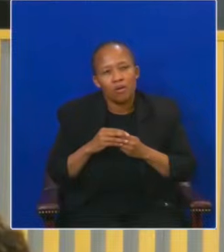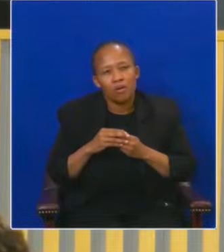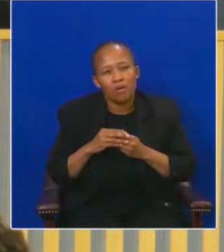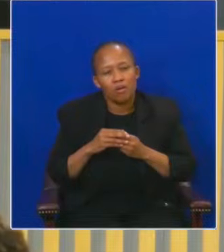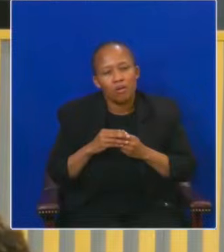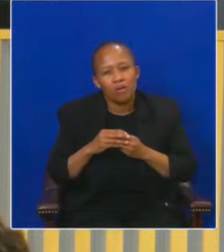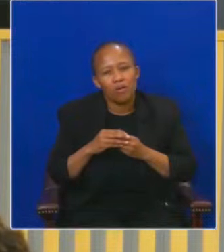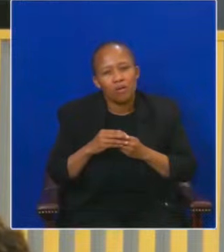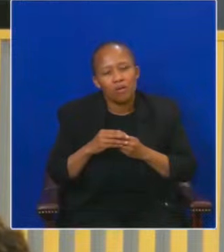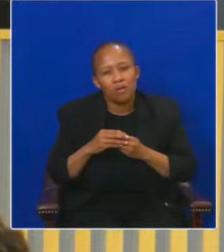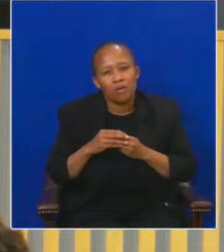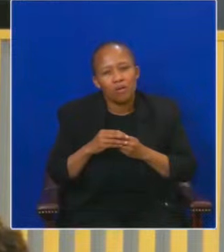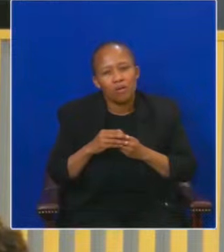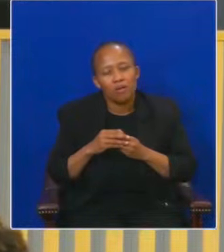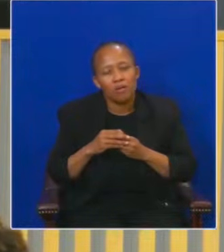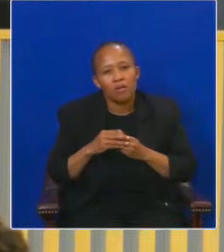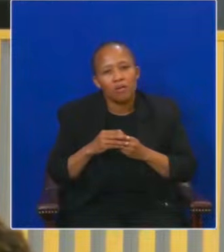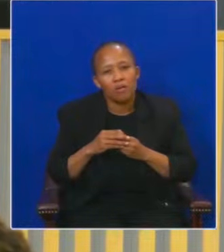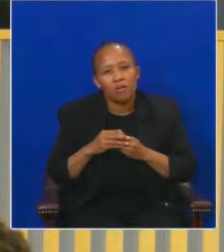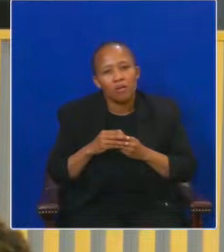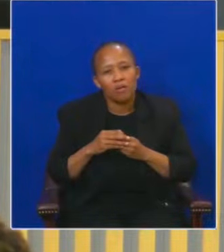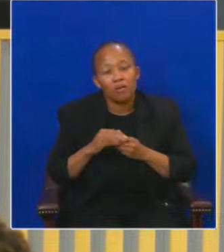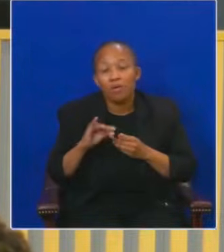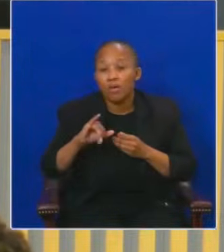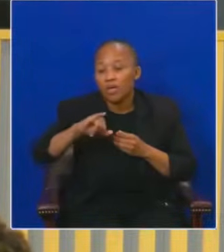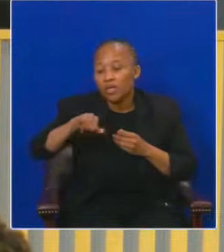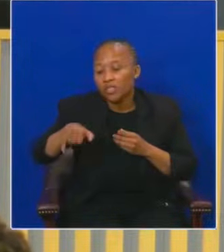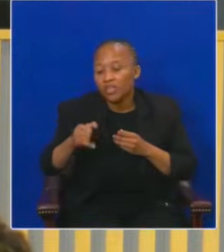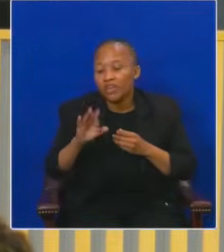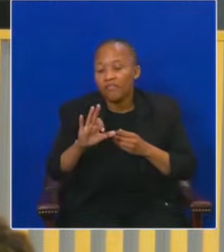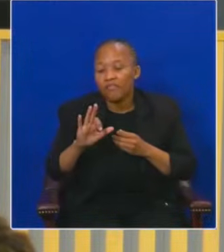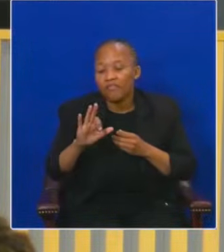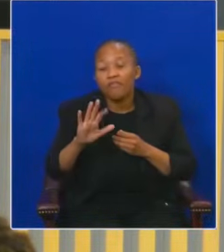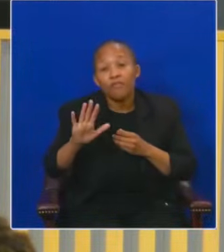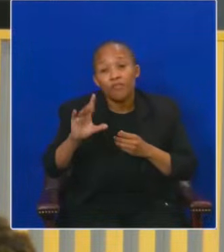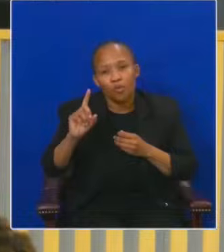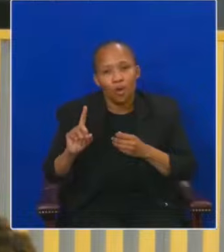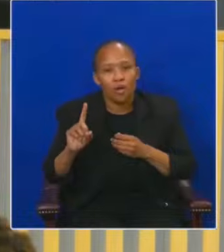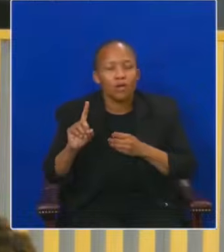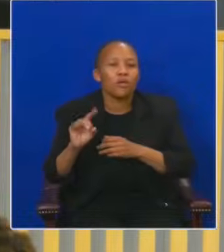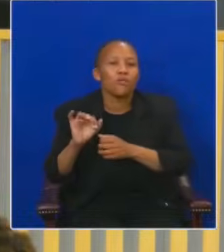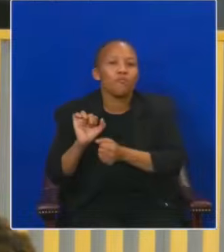warrant of arrest, the J50 warrant of arrest, including